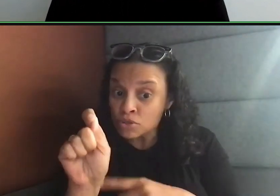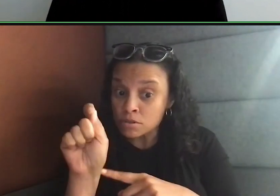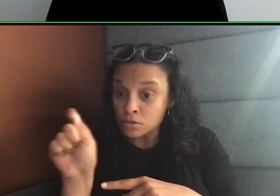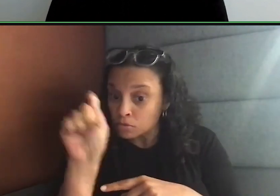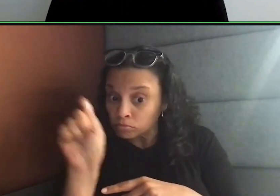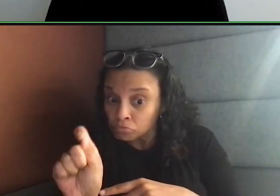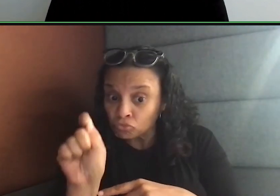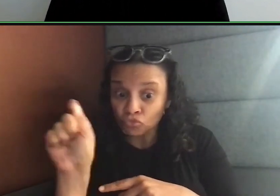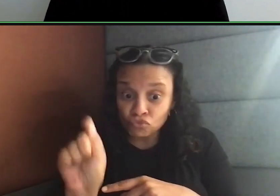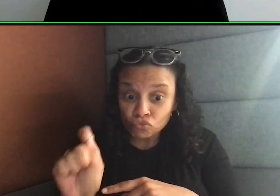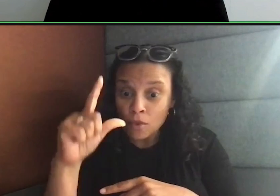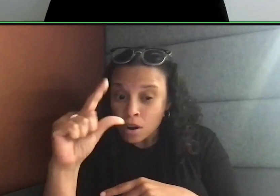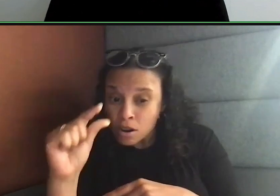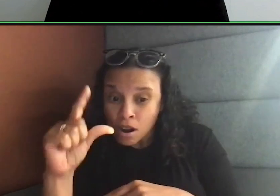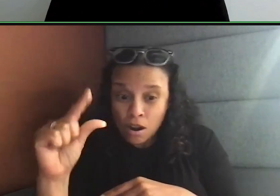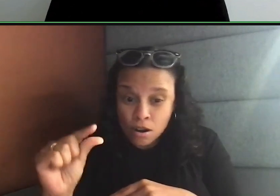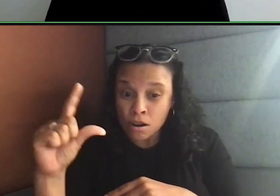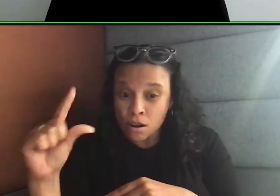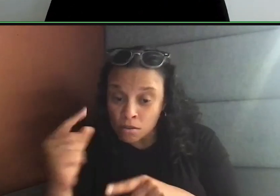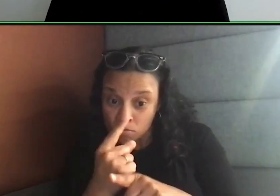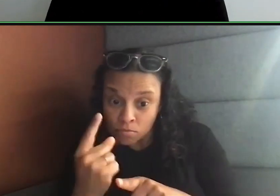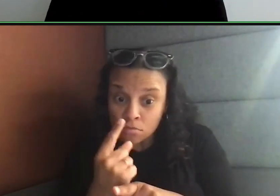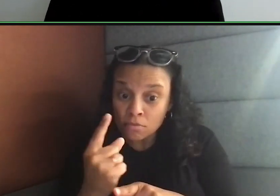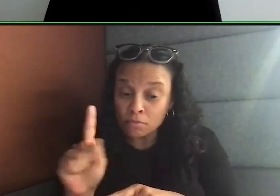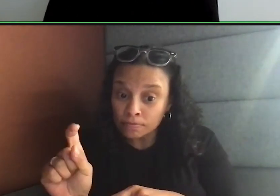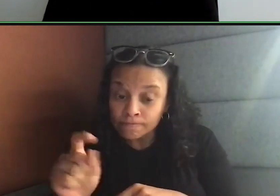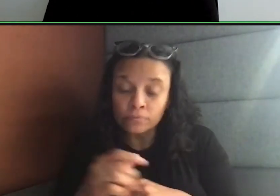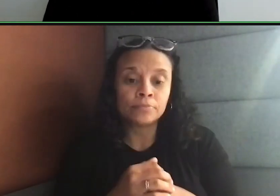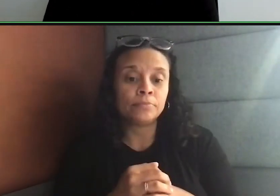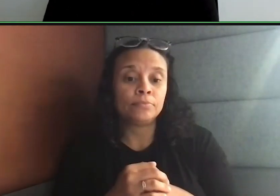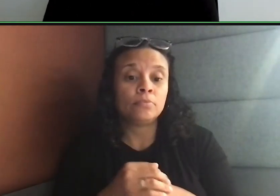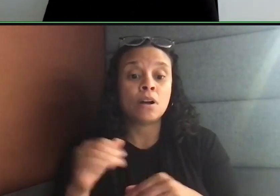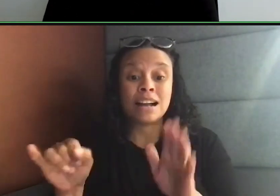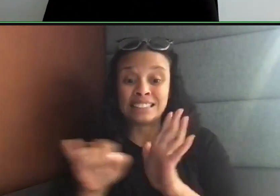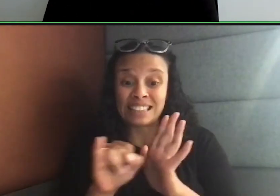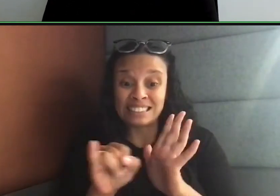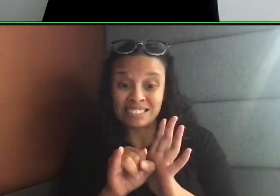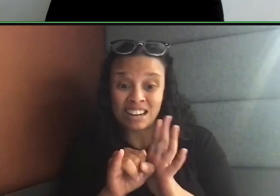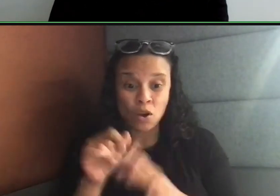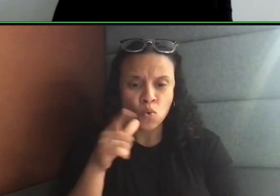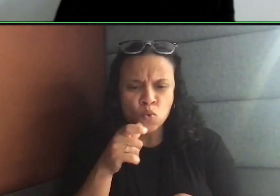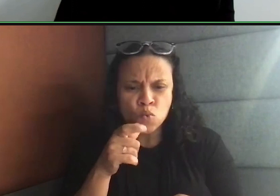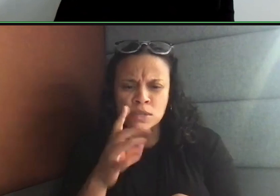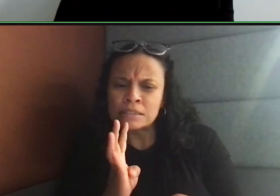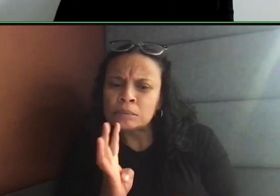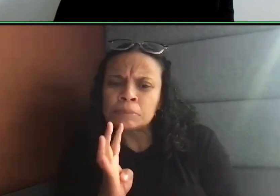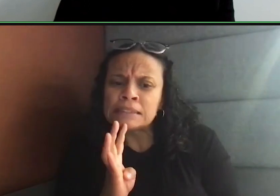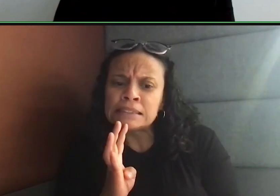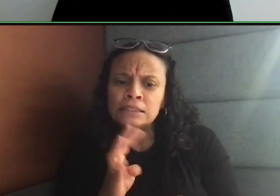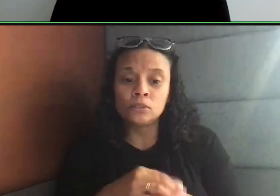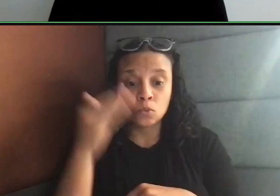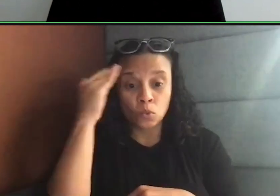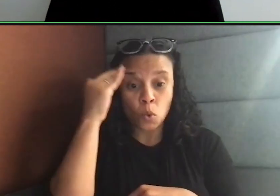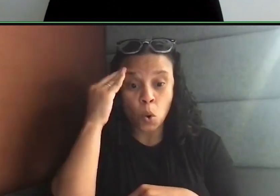text? Are they identifying speakers so that you know which student in the class is speaking versus which